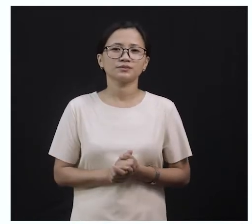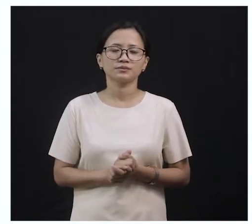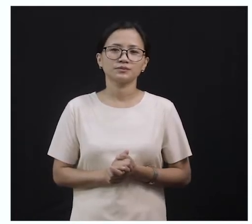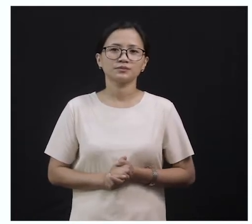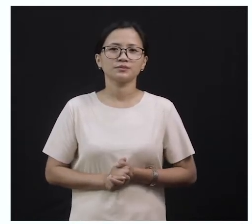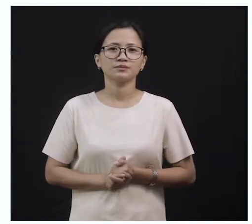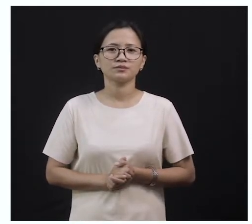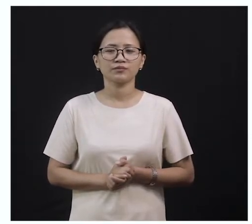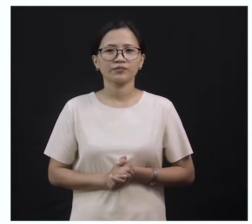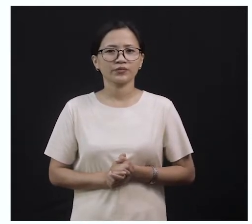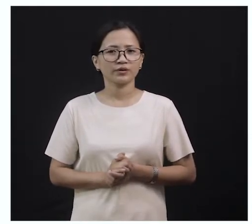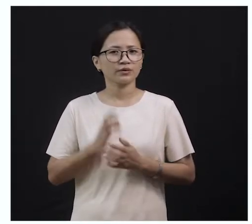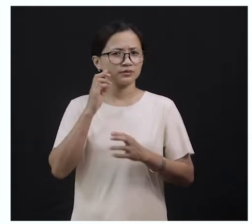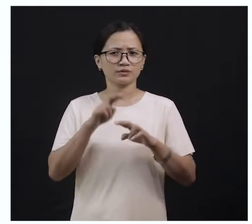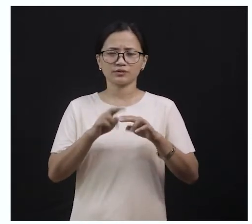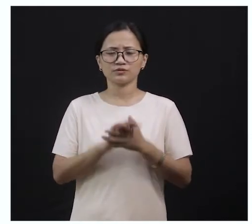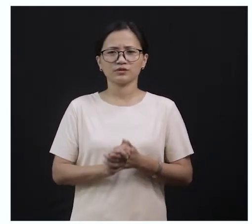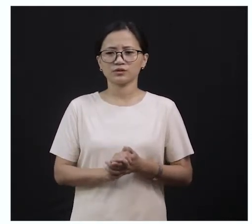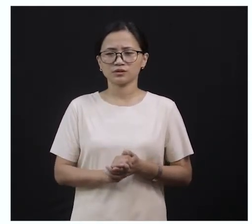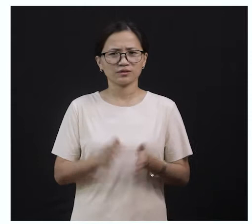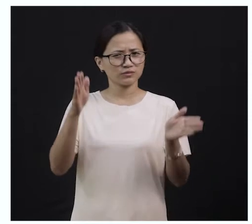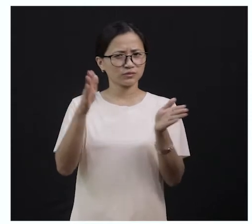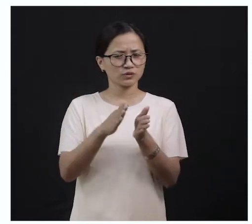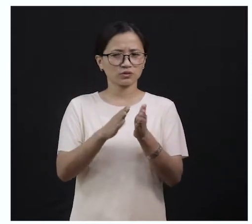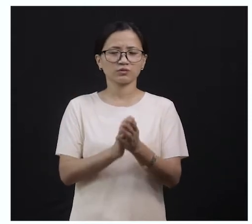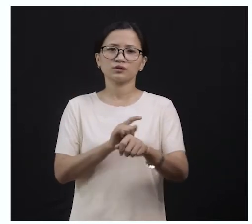a purpose, even if it is for a short period of